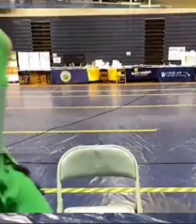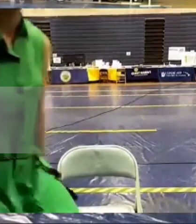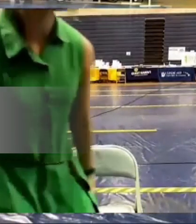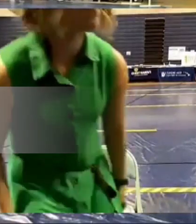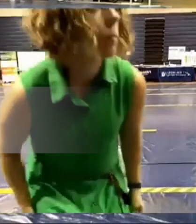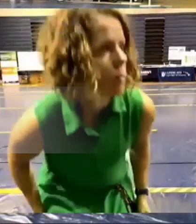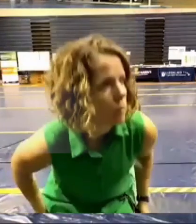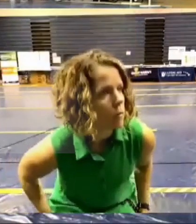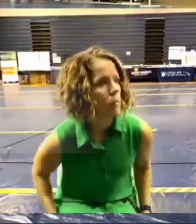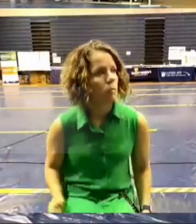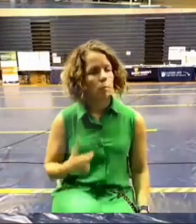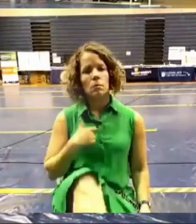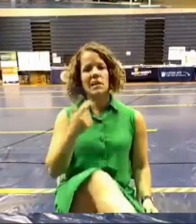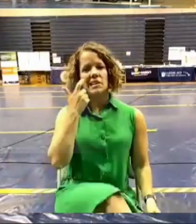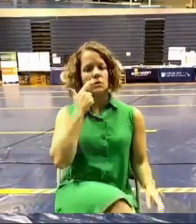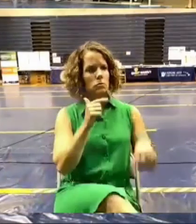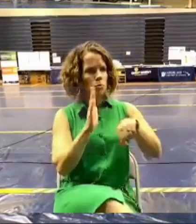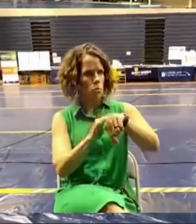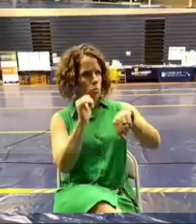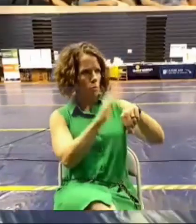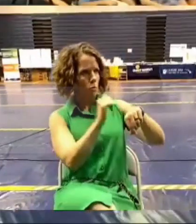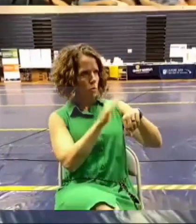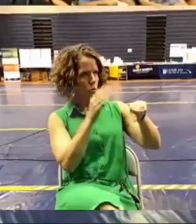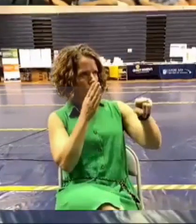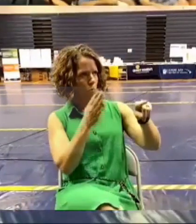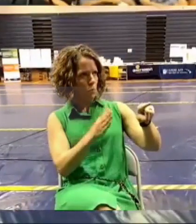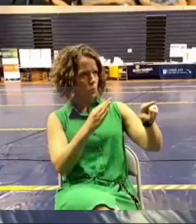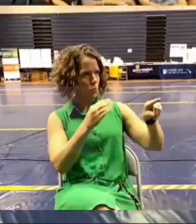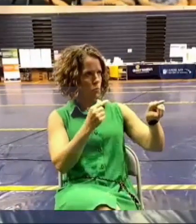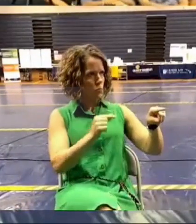We'll go here, and then the gentleman in the middle with the green shirt,